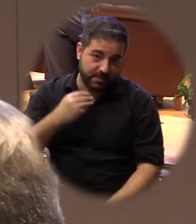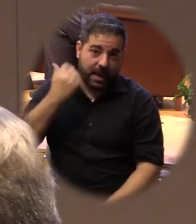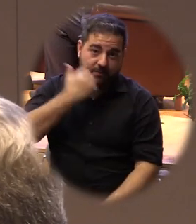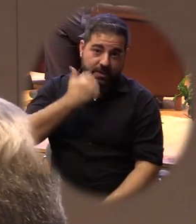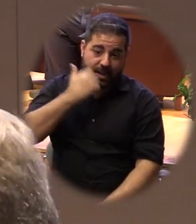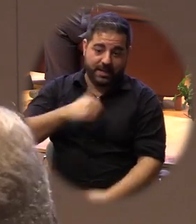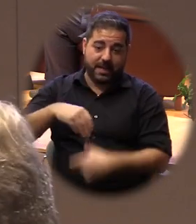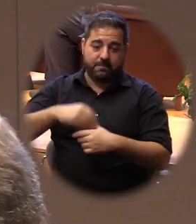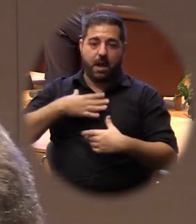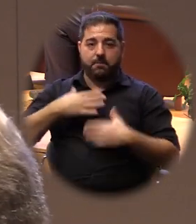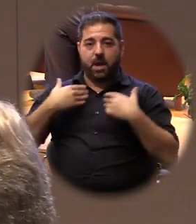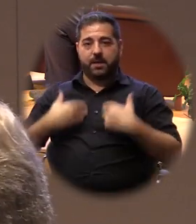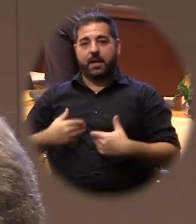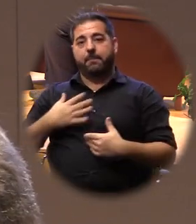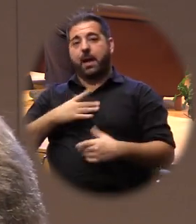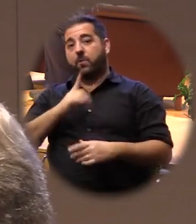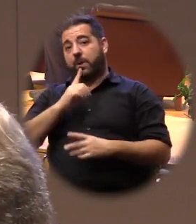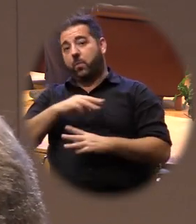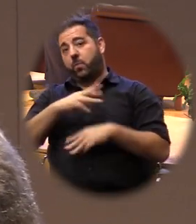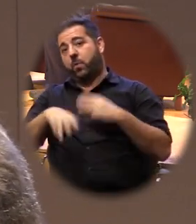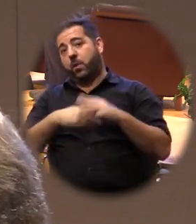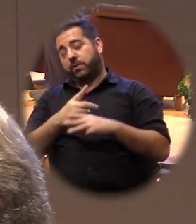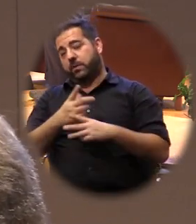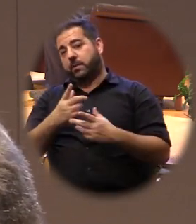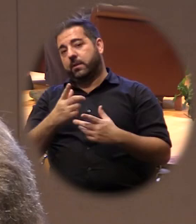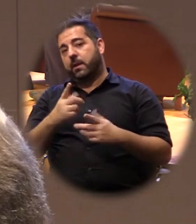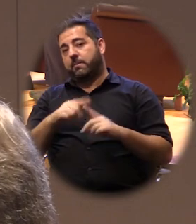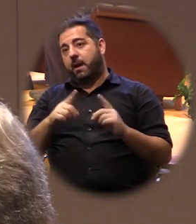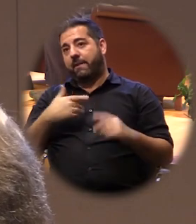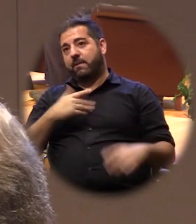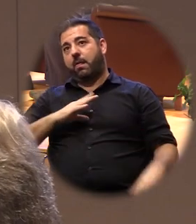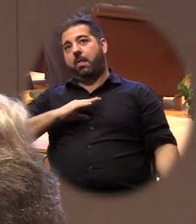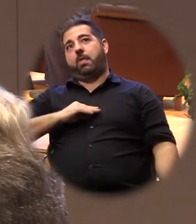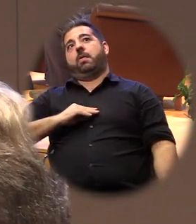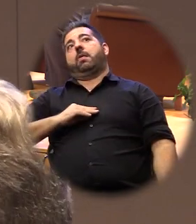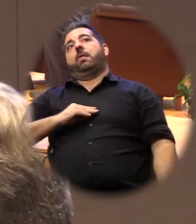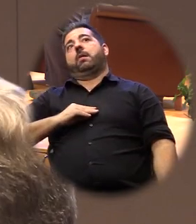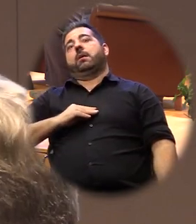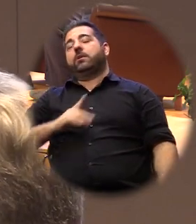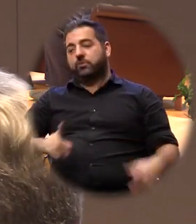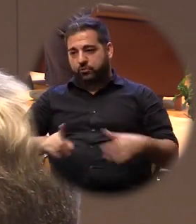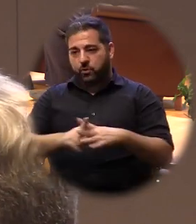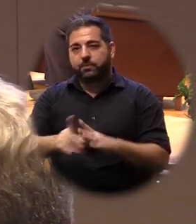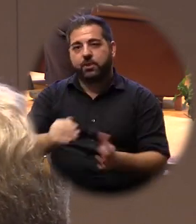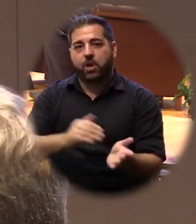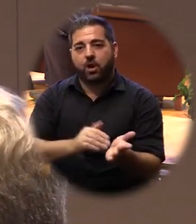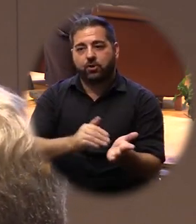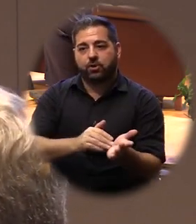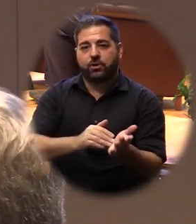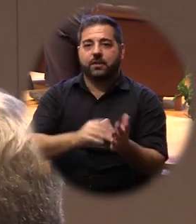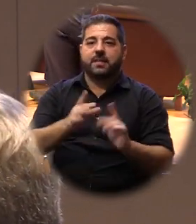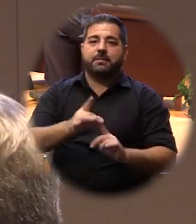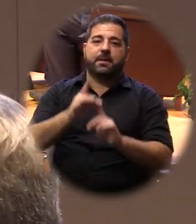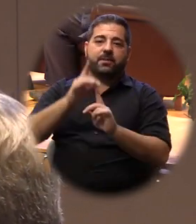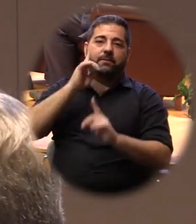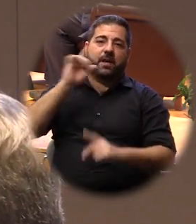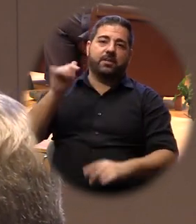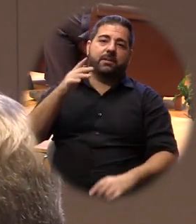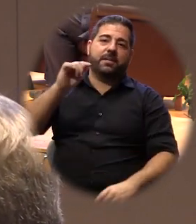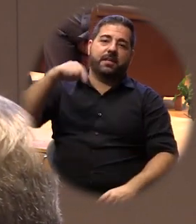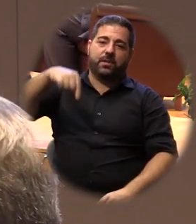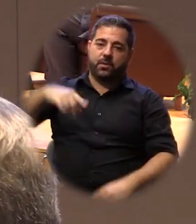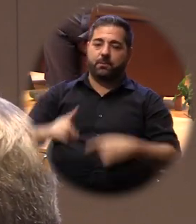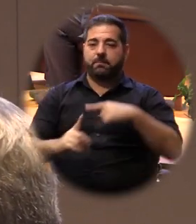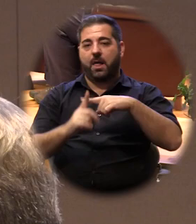in your body and in your reality. But you show up to the doctor, and sometimes, especially for LGBTQ plus